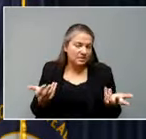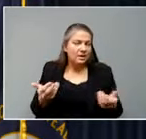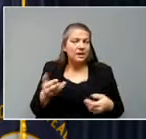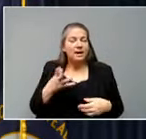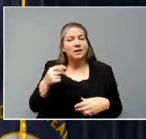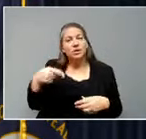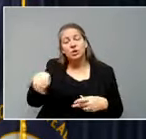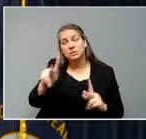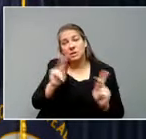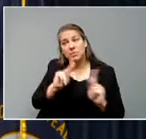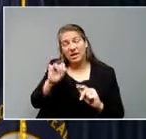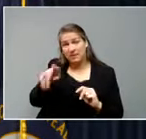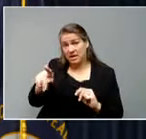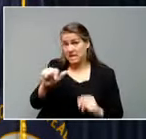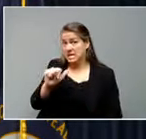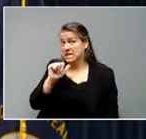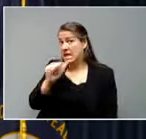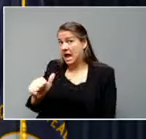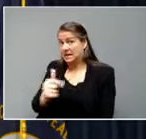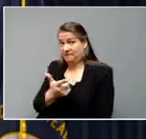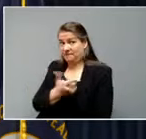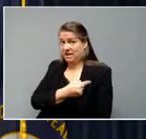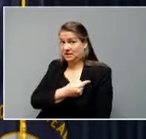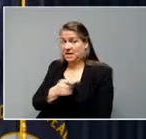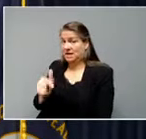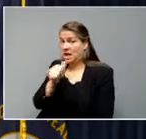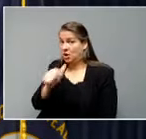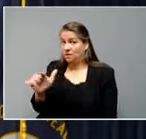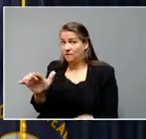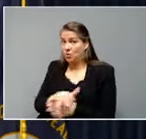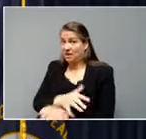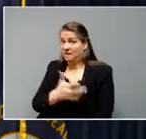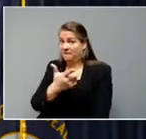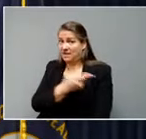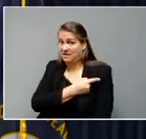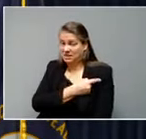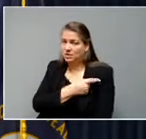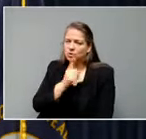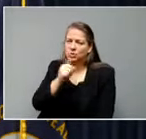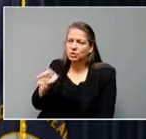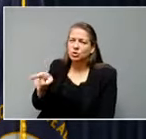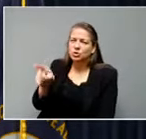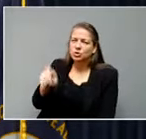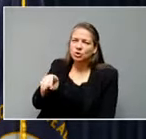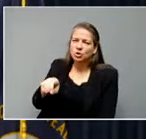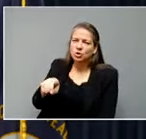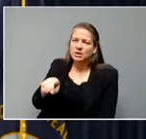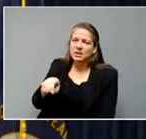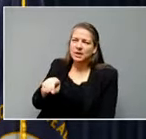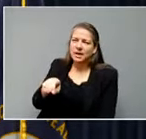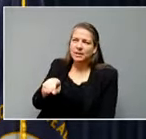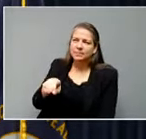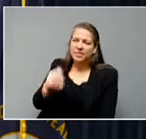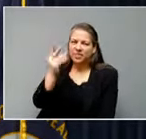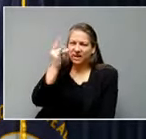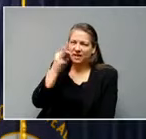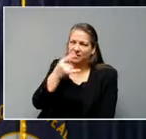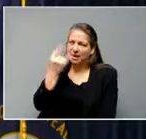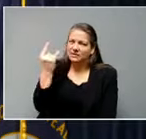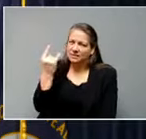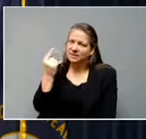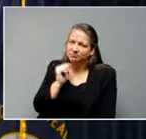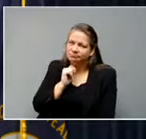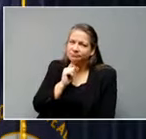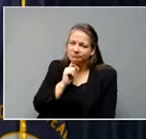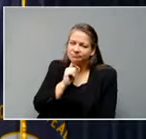are not vaccinated or fully vaccinated really should consider masking. So listen, these